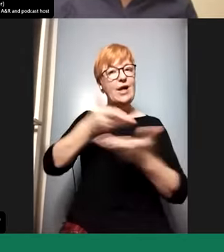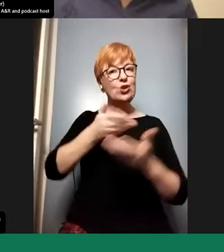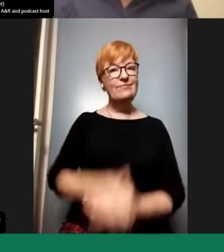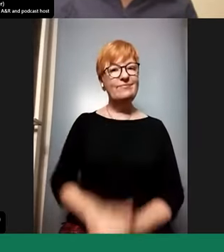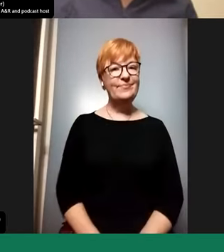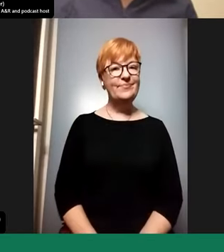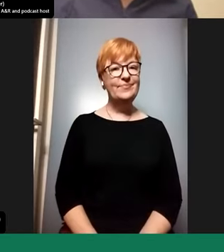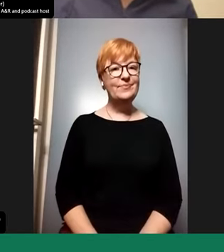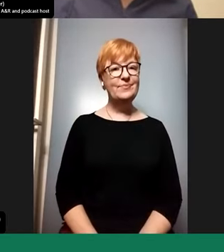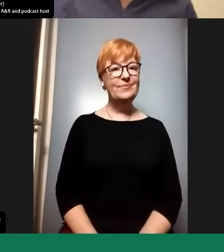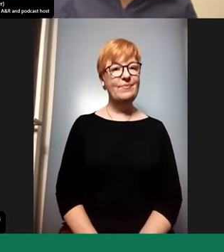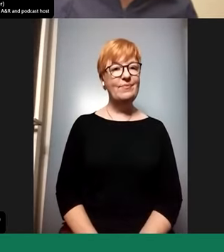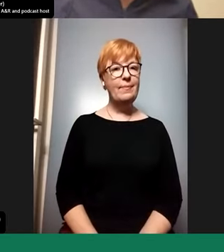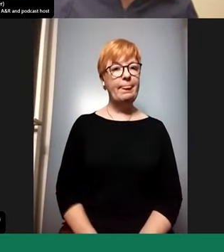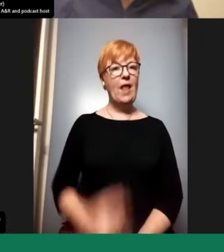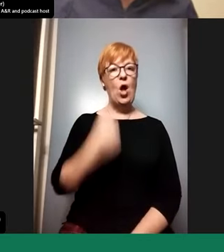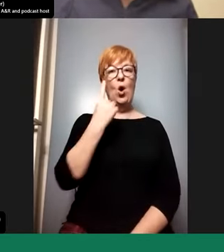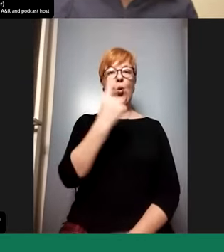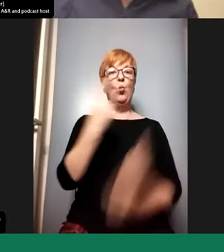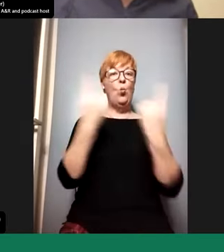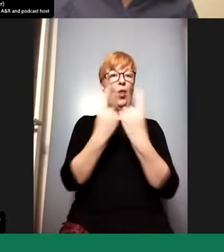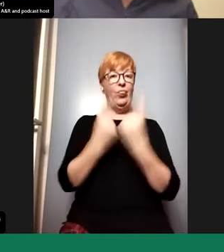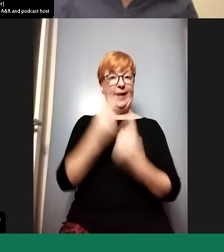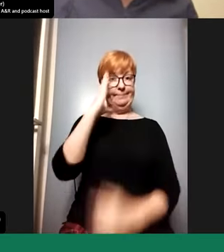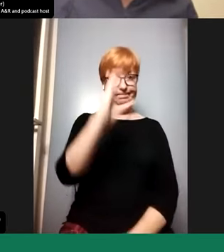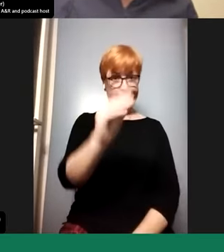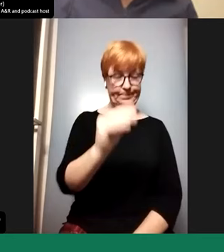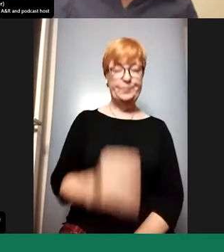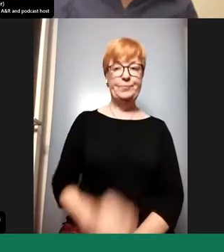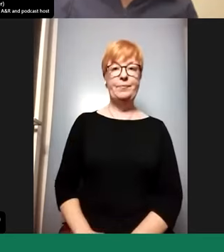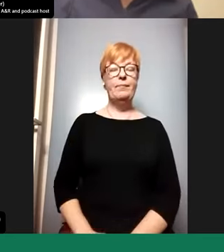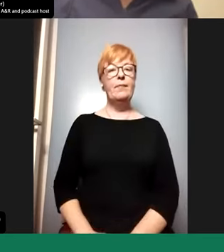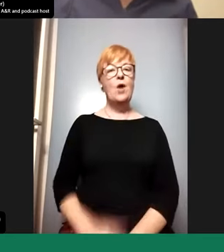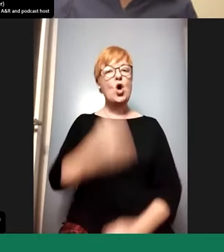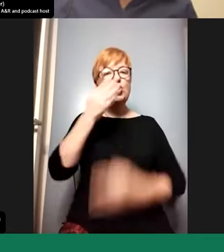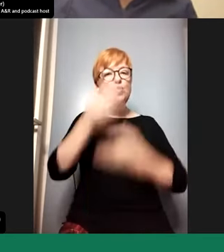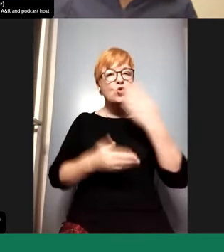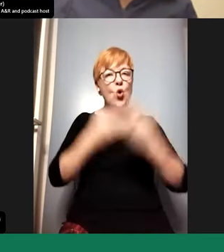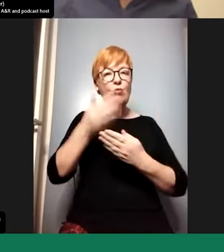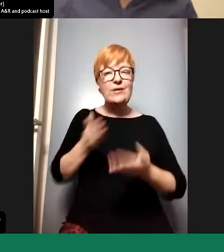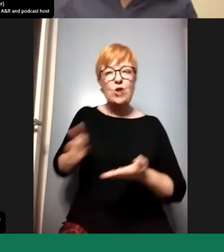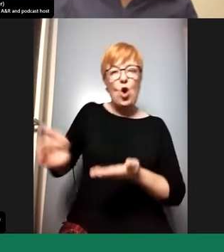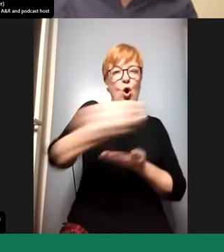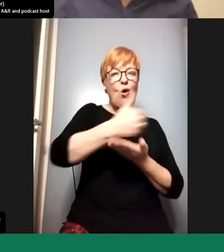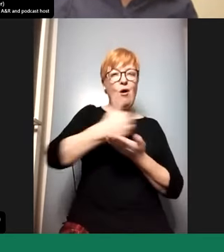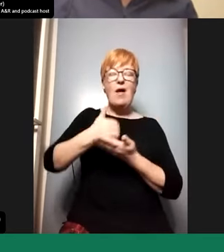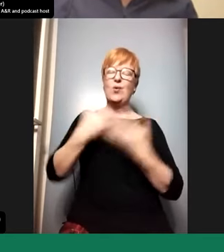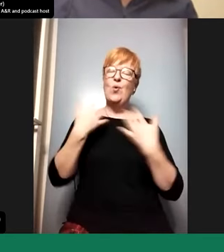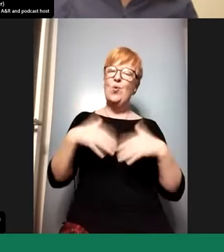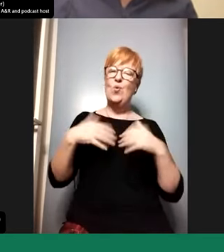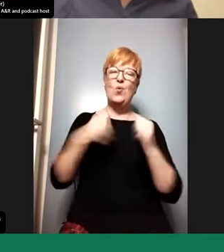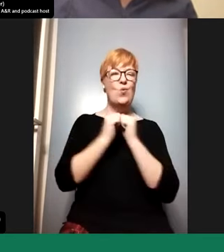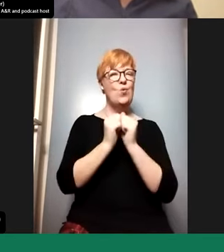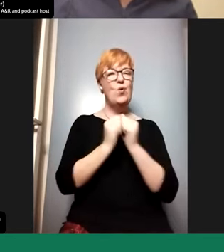I have just one thing I would say is that it's really important to collect stories. You know, it's really important for us, the generation